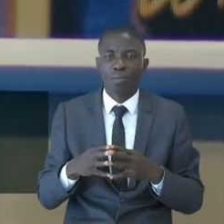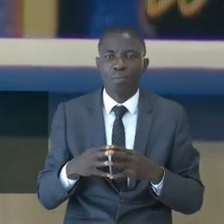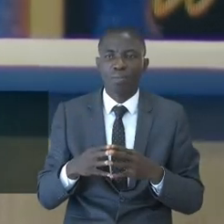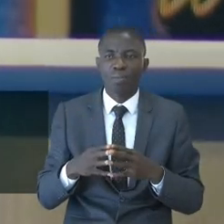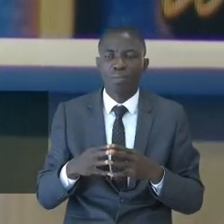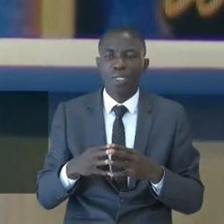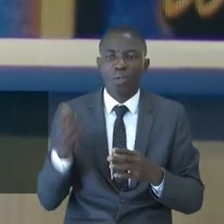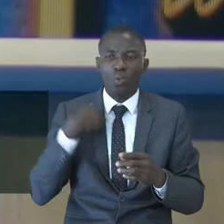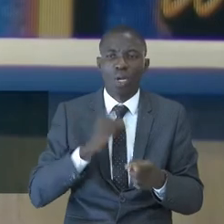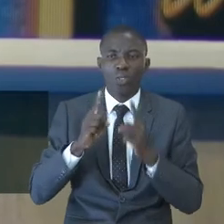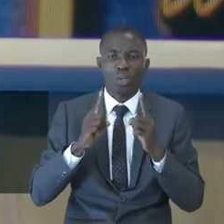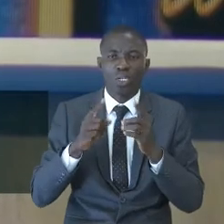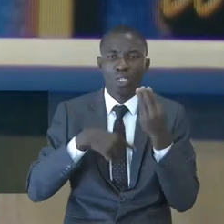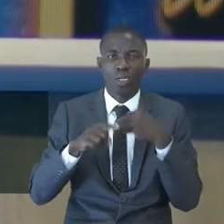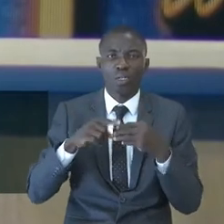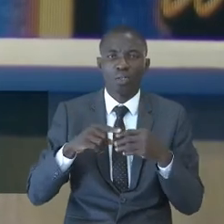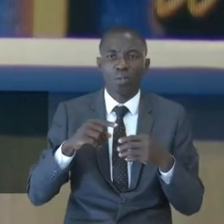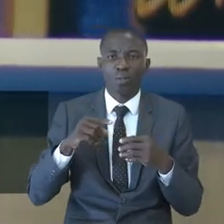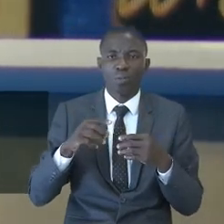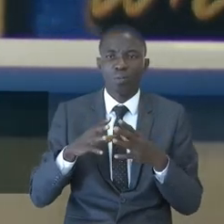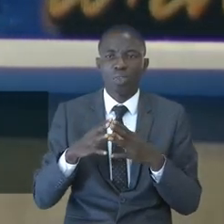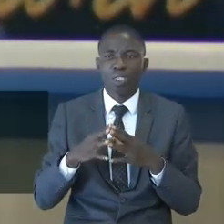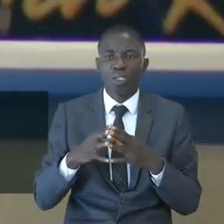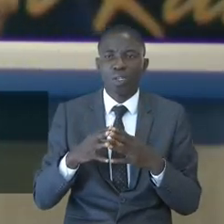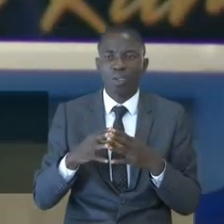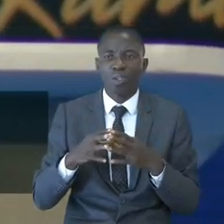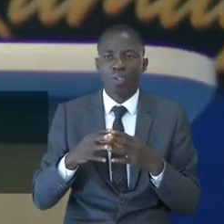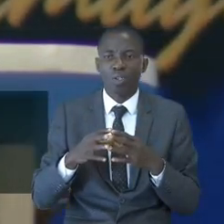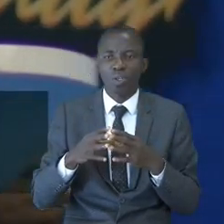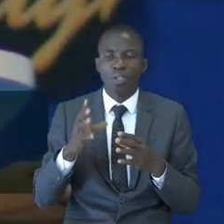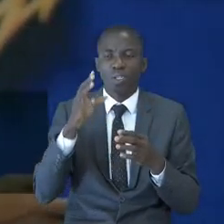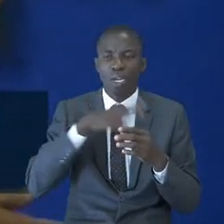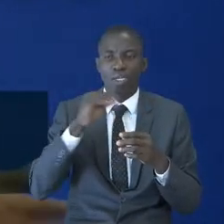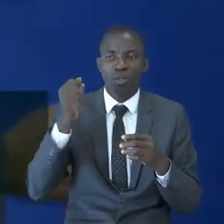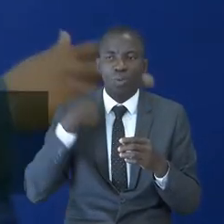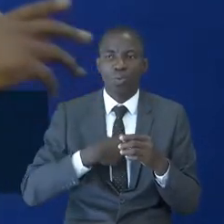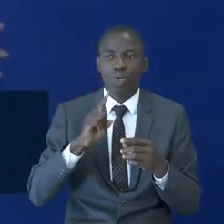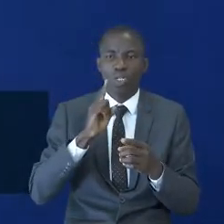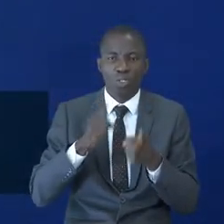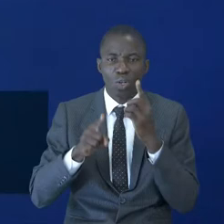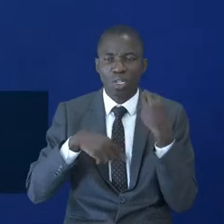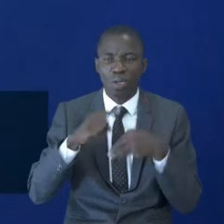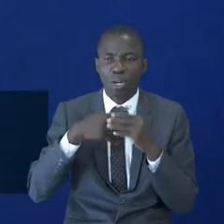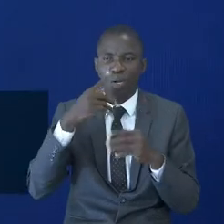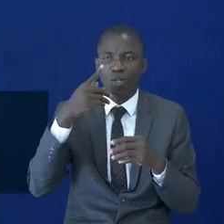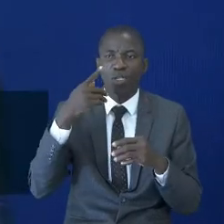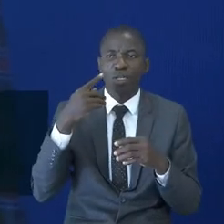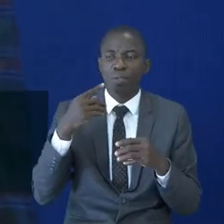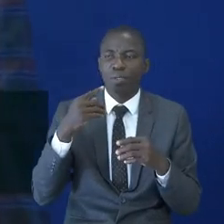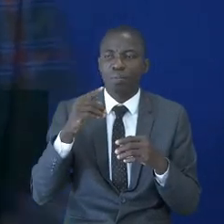helping the sick. And that has actually been on for thousands of